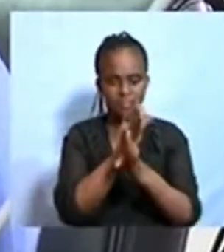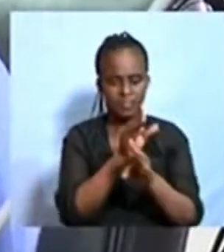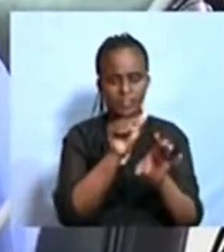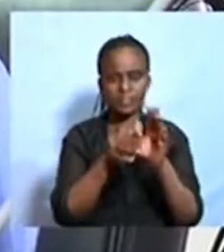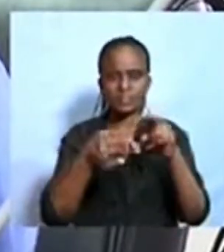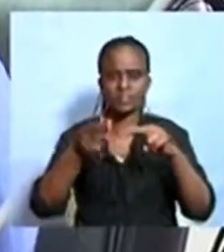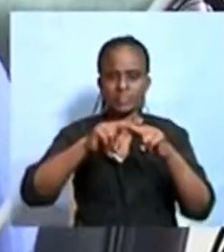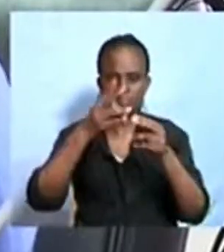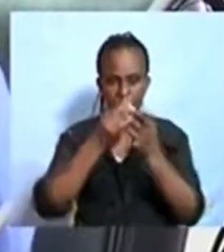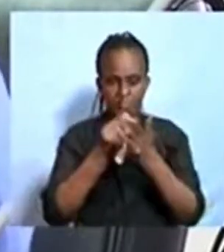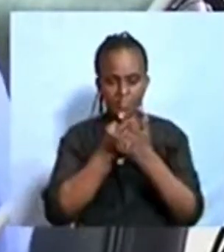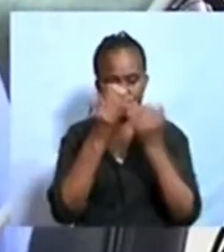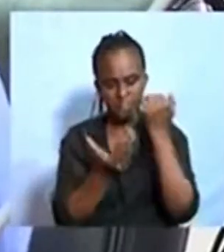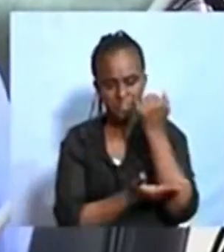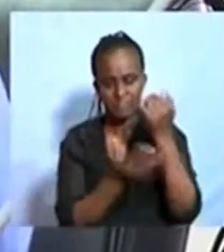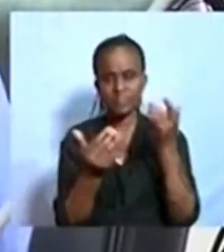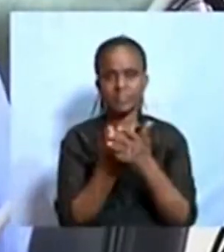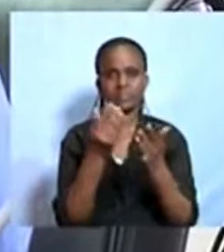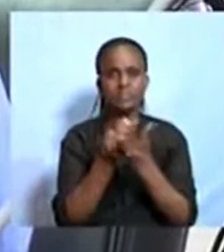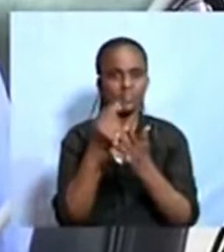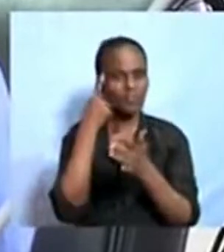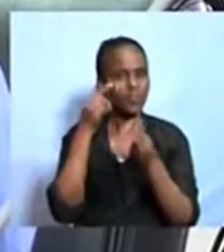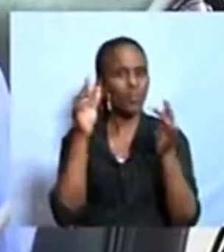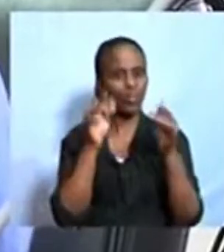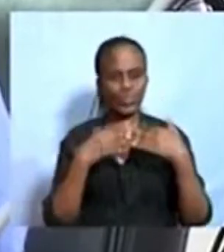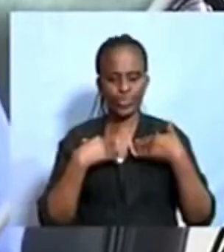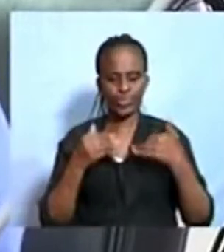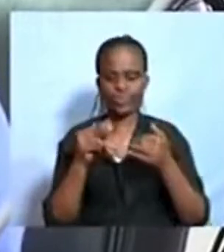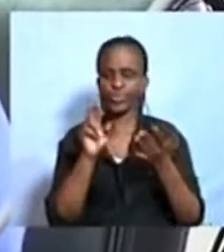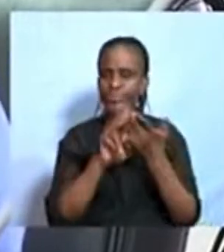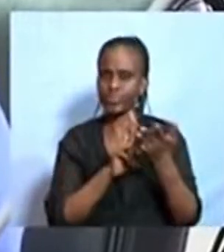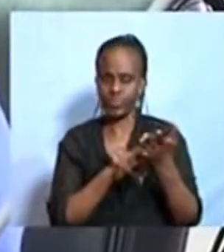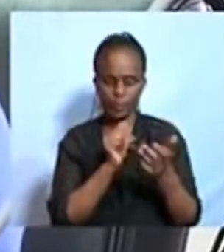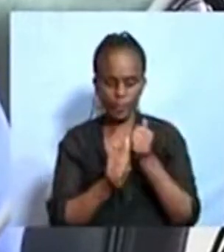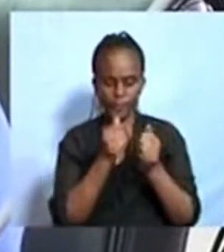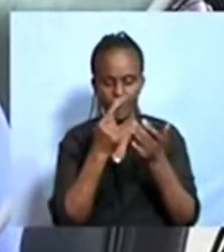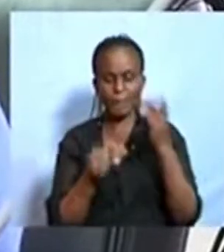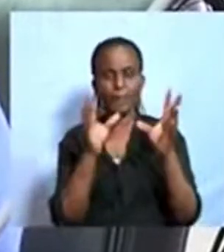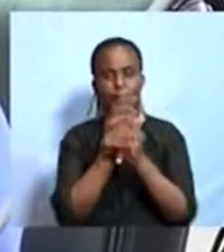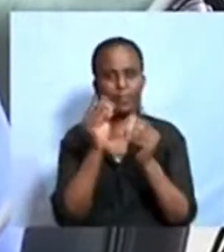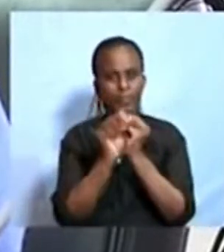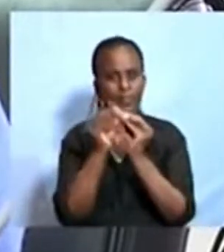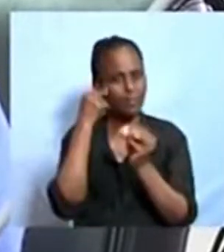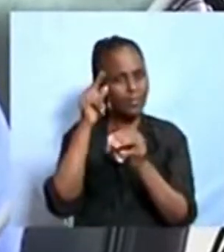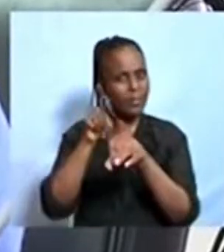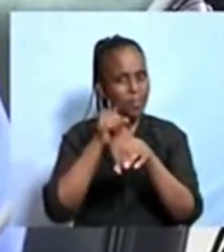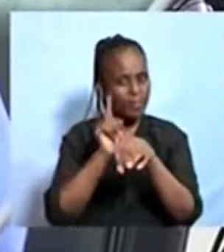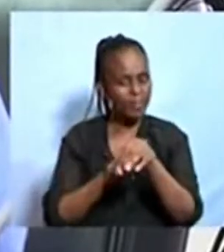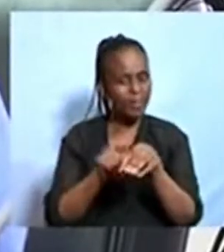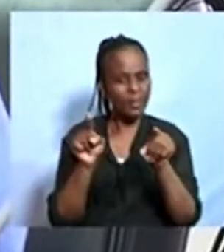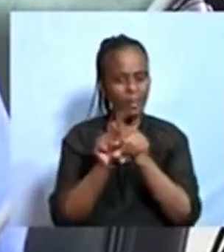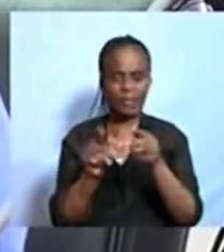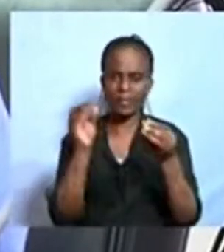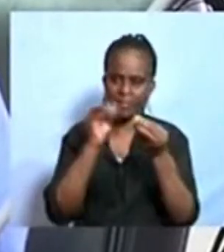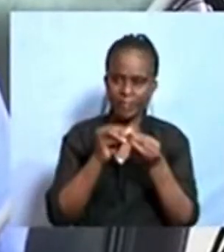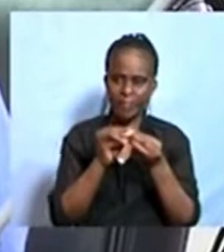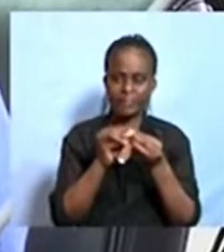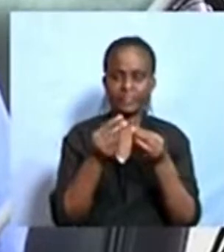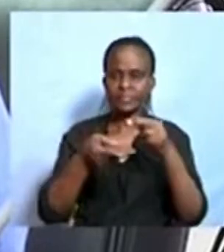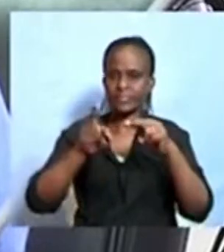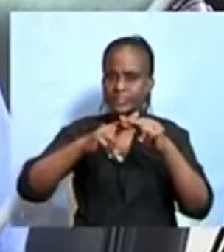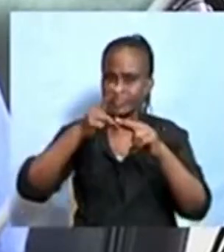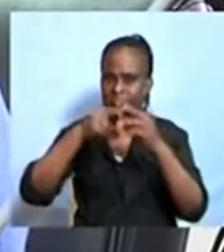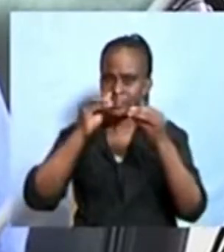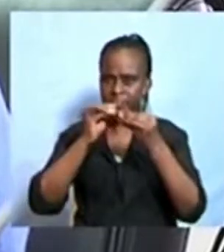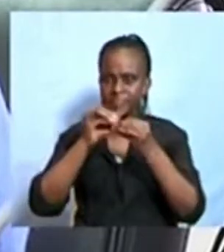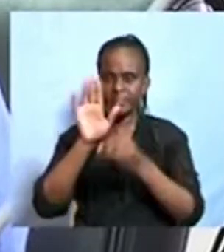increasing funds, introducing new funds for electronic health records, which has been missing for a long time. In addition to an increase on the